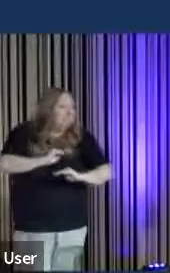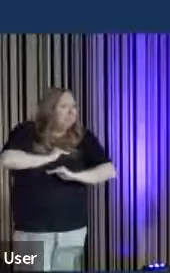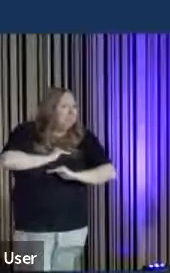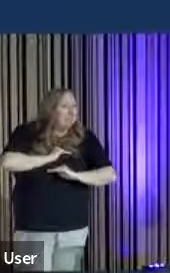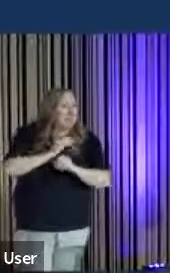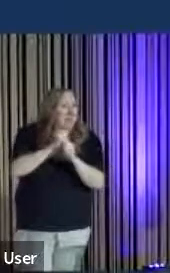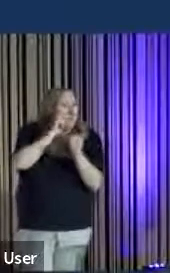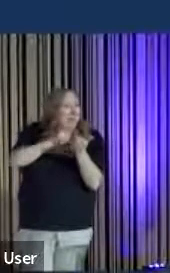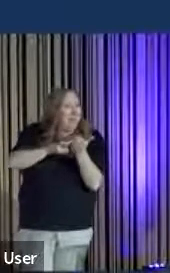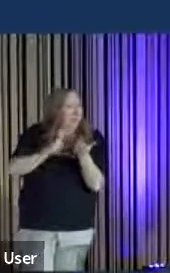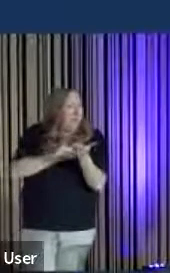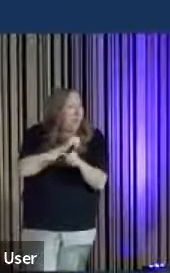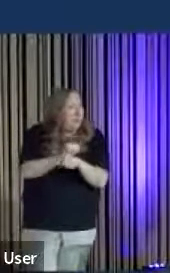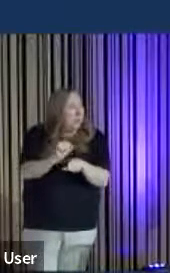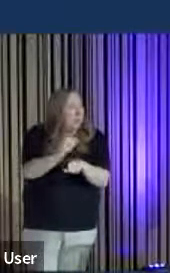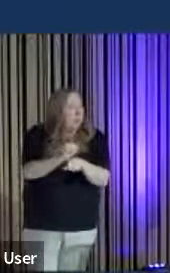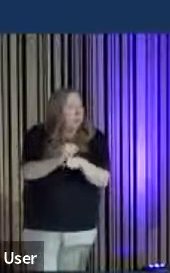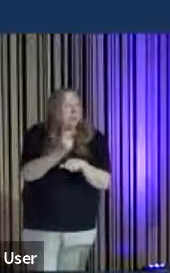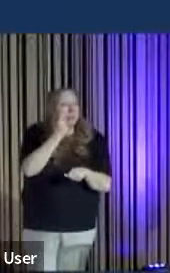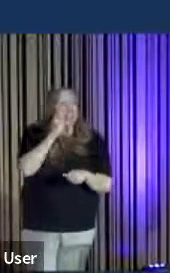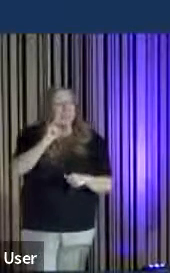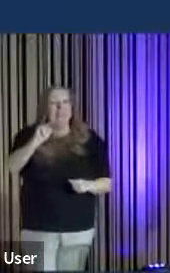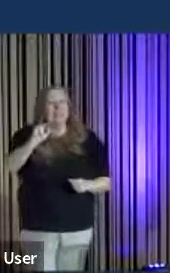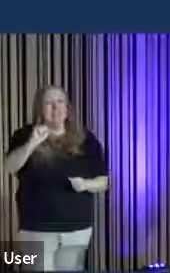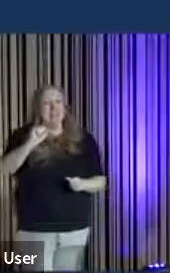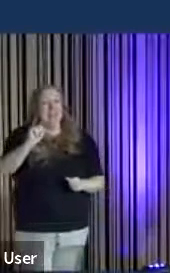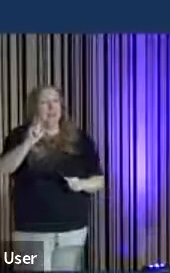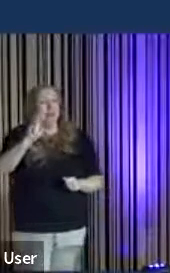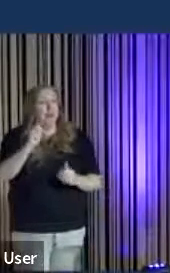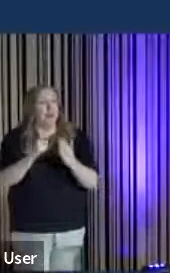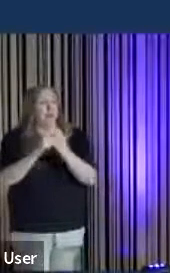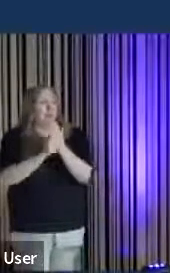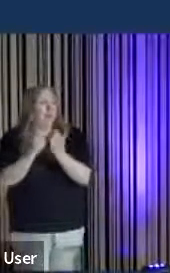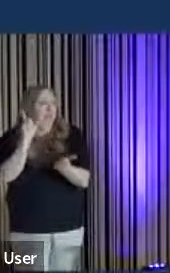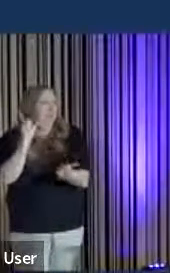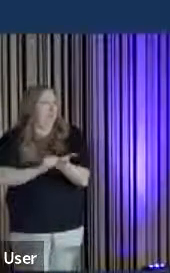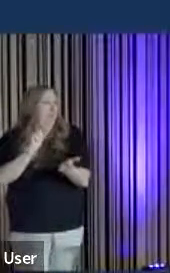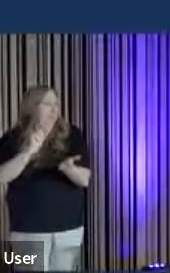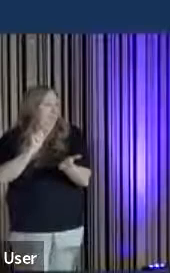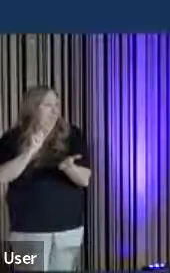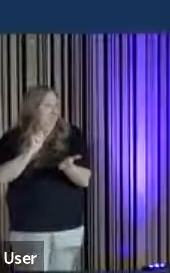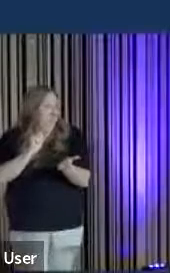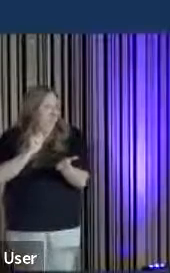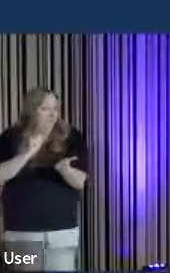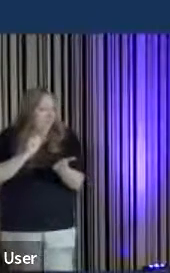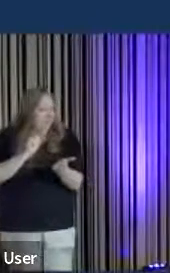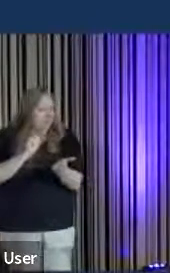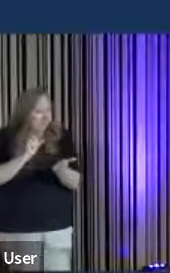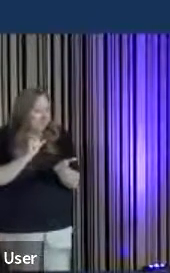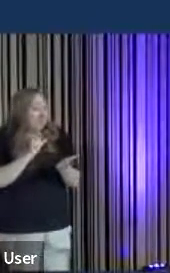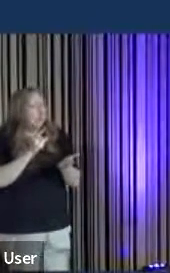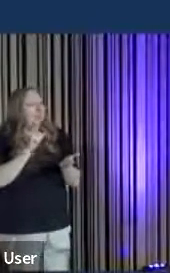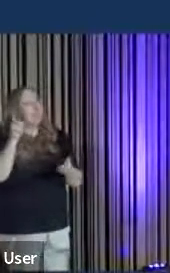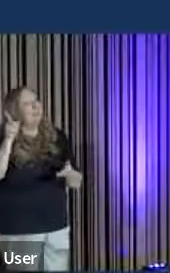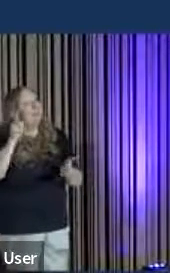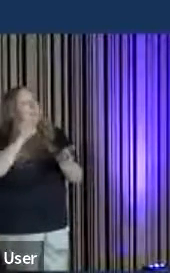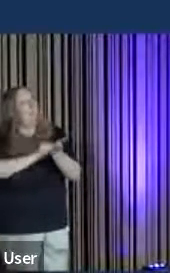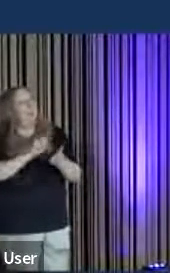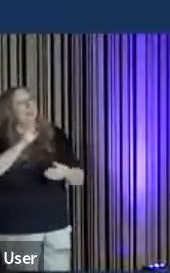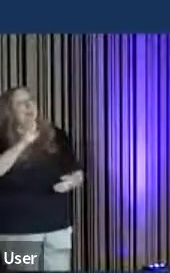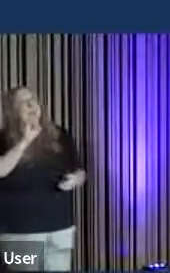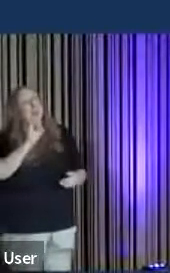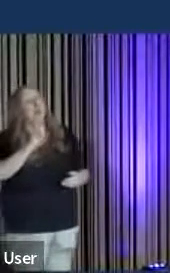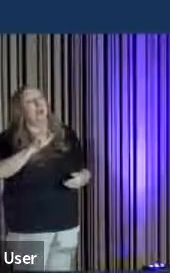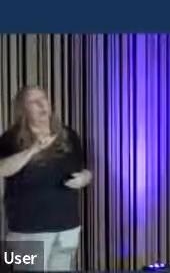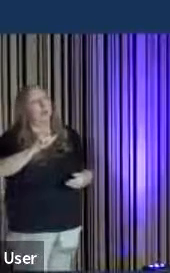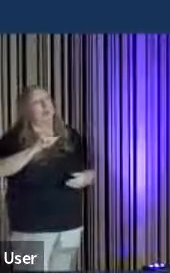work recently from Nature magazine, who published a little editorial about us in the 8th of June